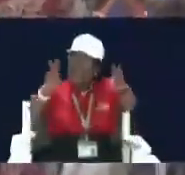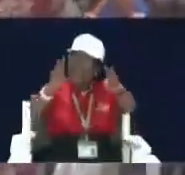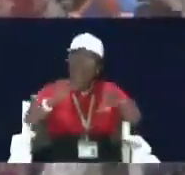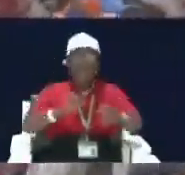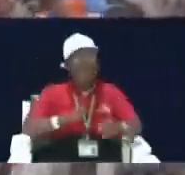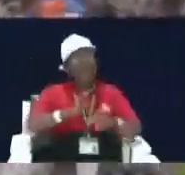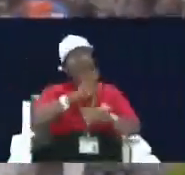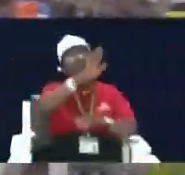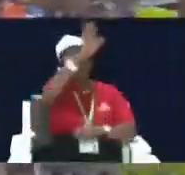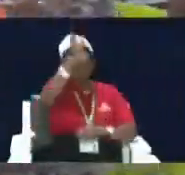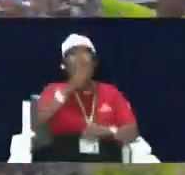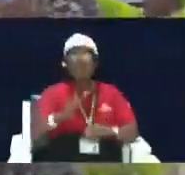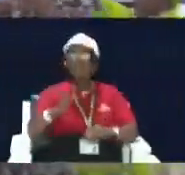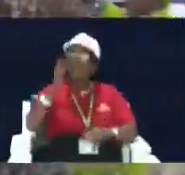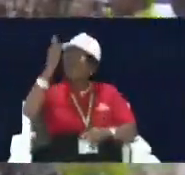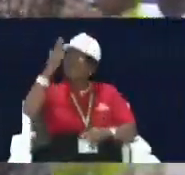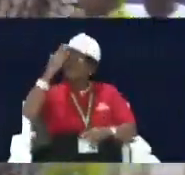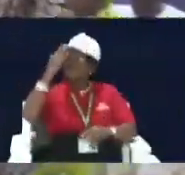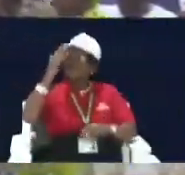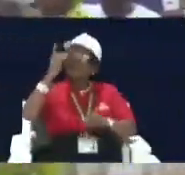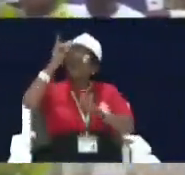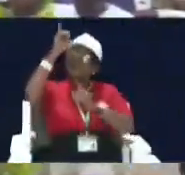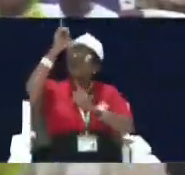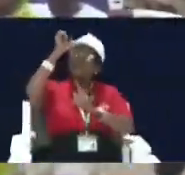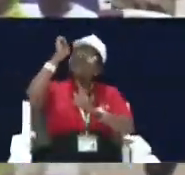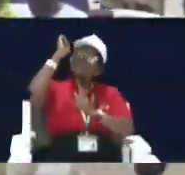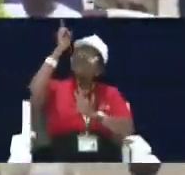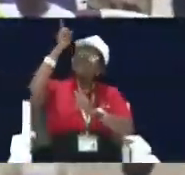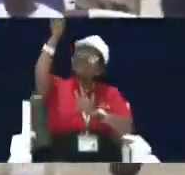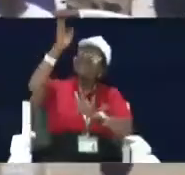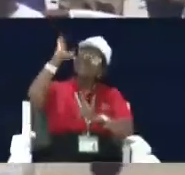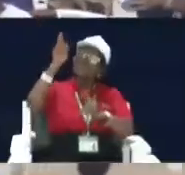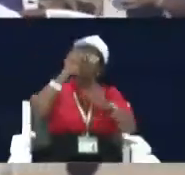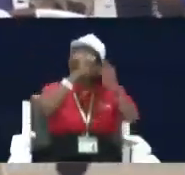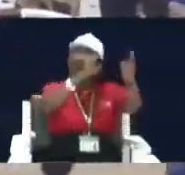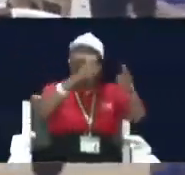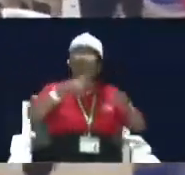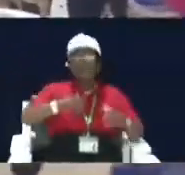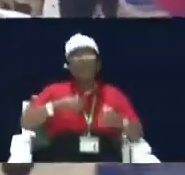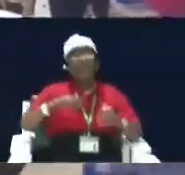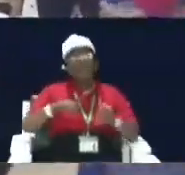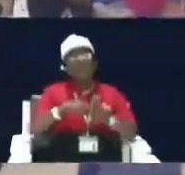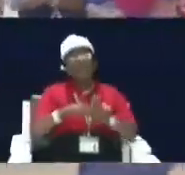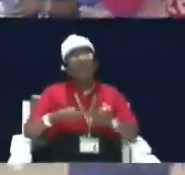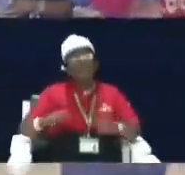way. I never knew he will honor me this way.